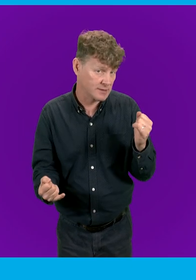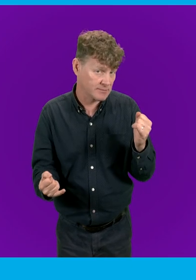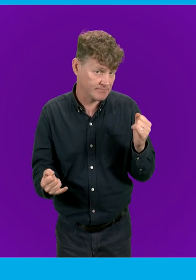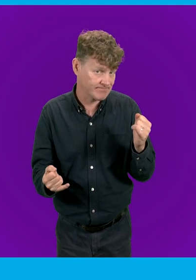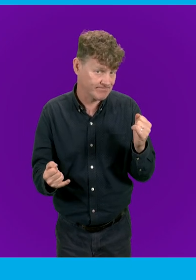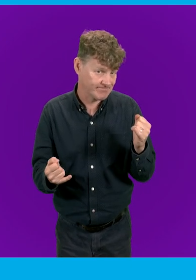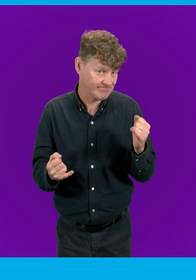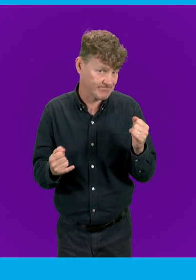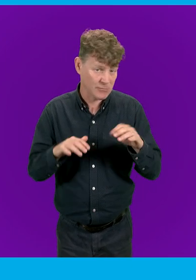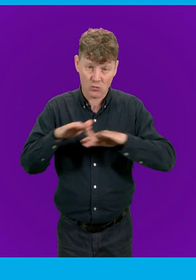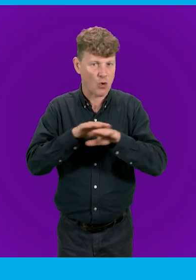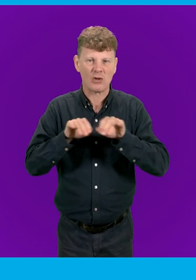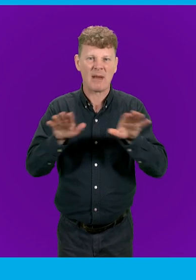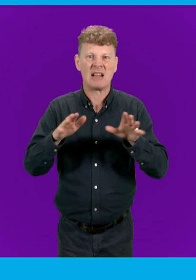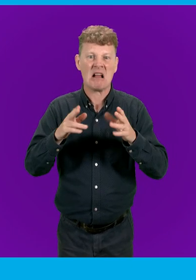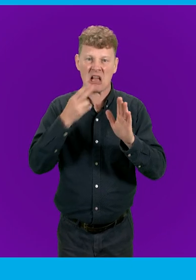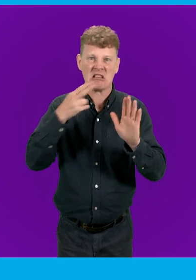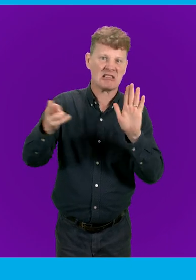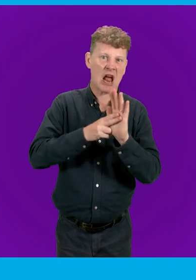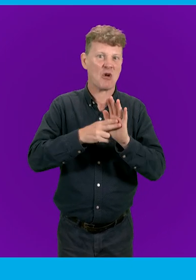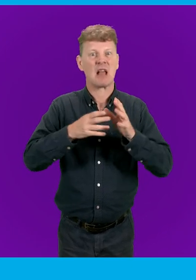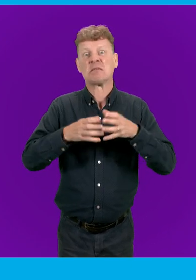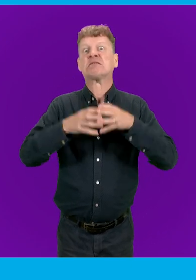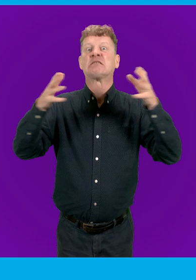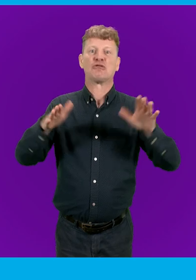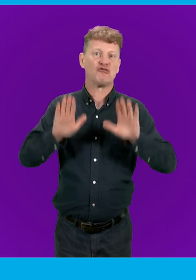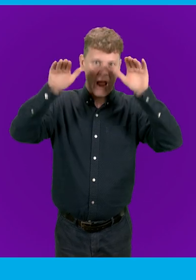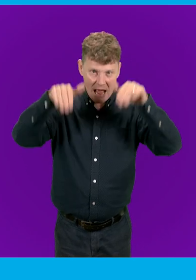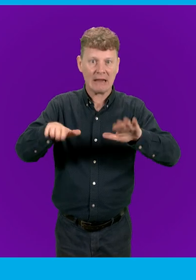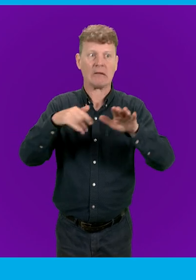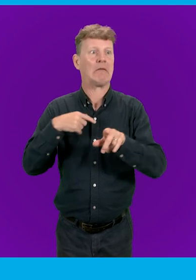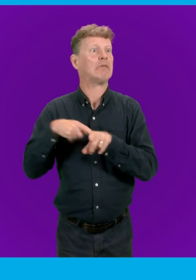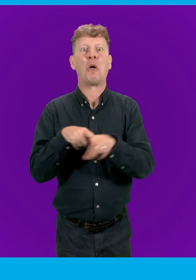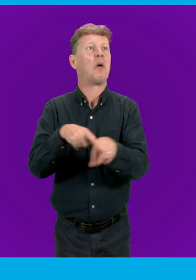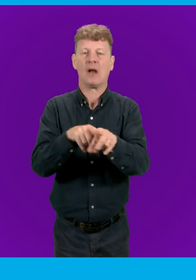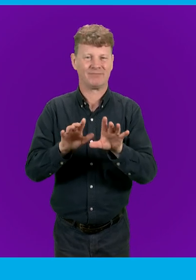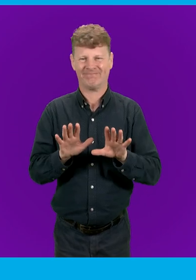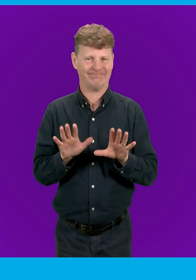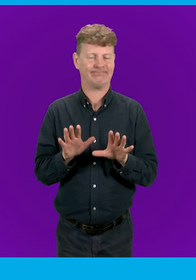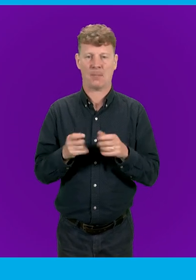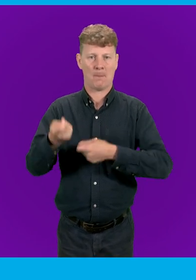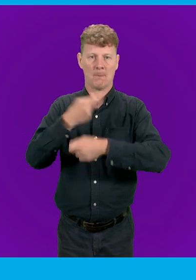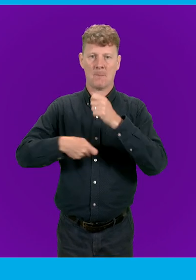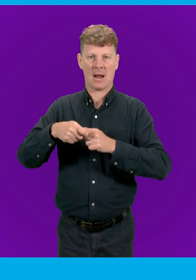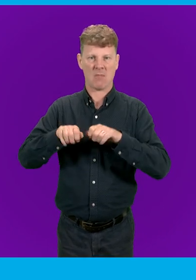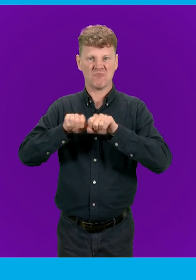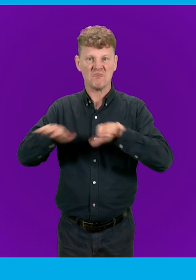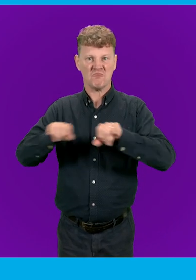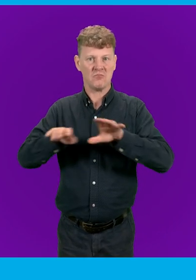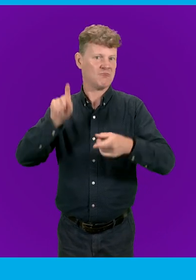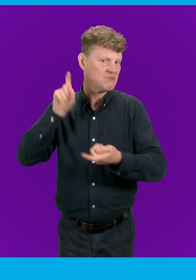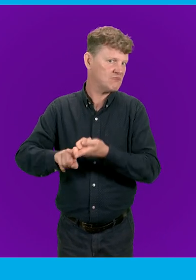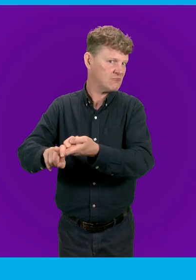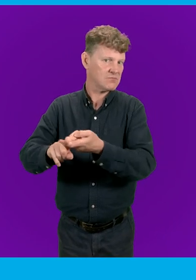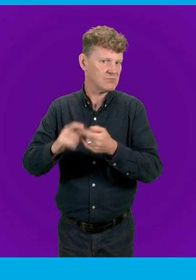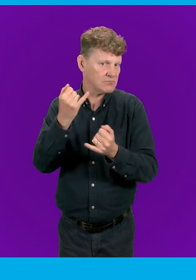on social media are so large, and like trends and things you should follow, and that's even more brought through social media, which